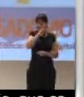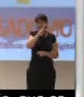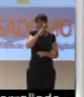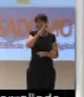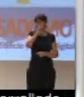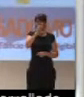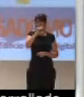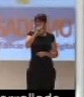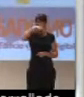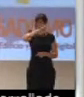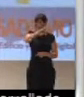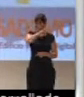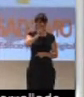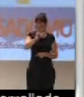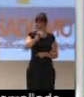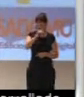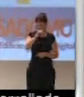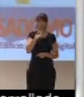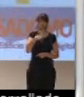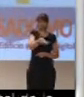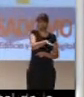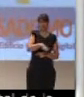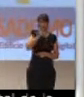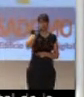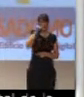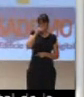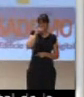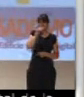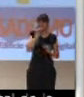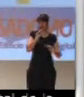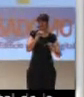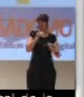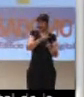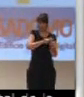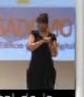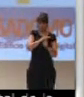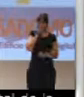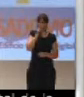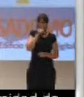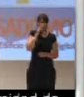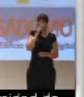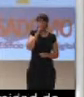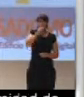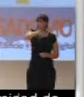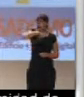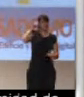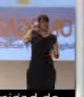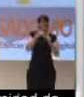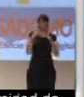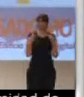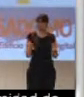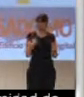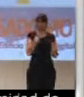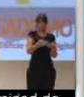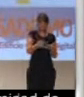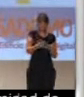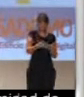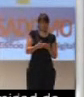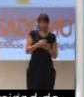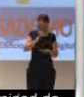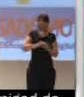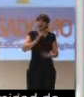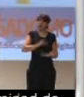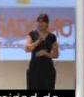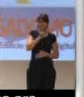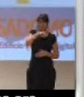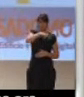in Alicante, and that has been developed with the University of Alicante, and how it could use the metal. And we